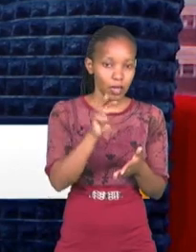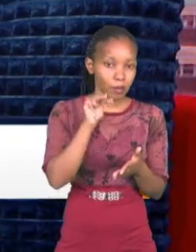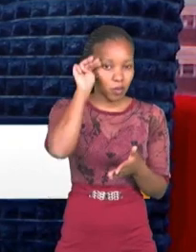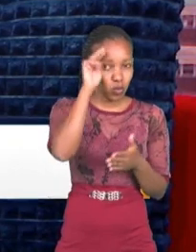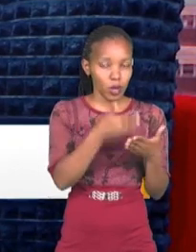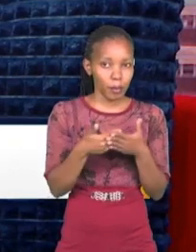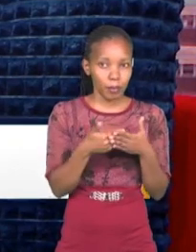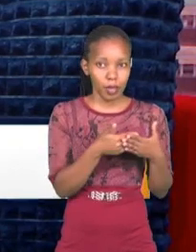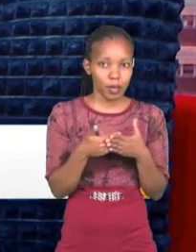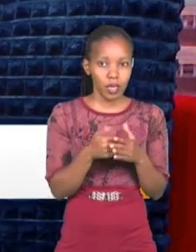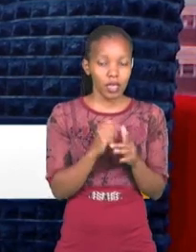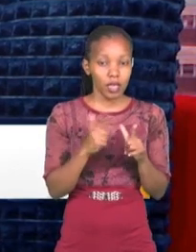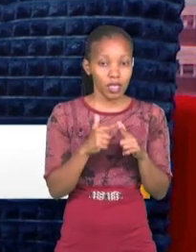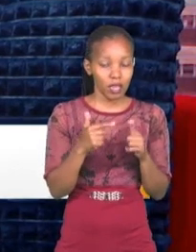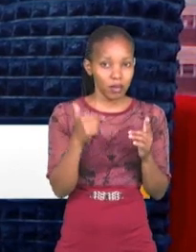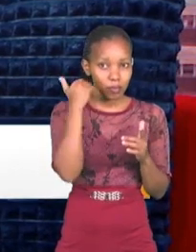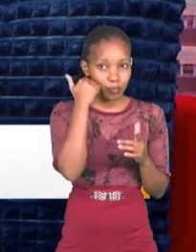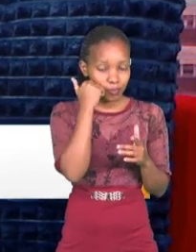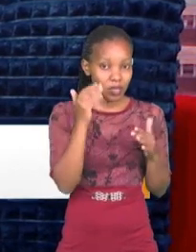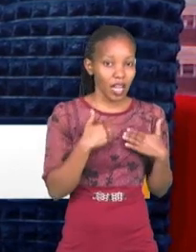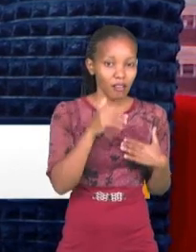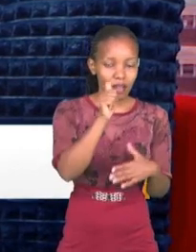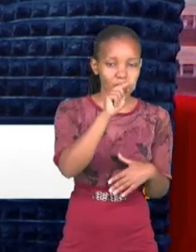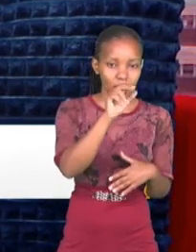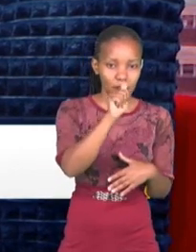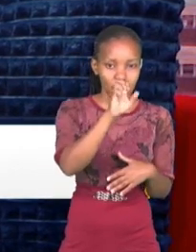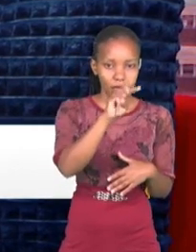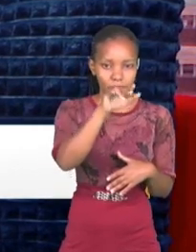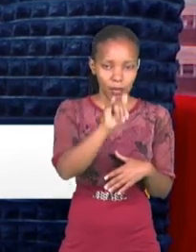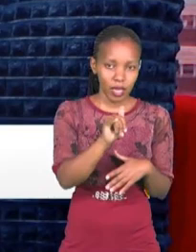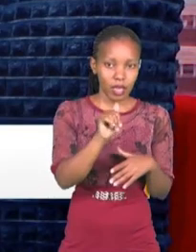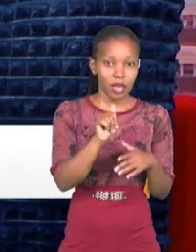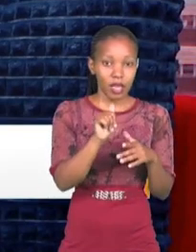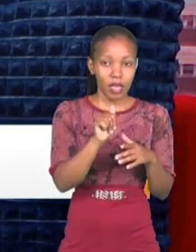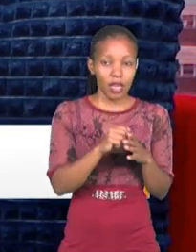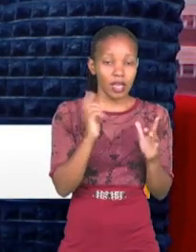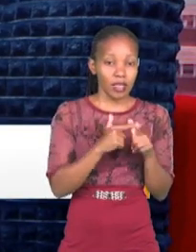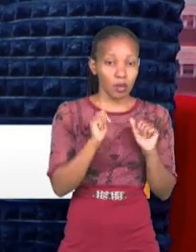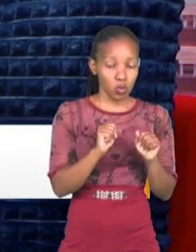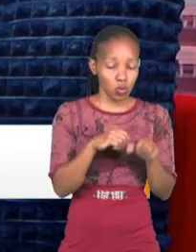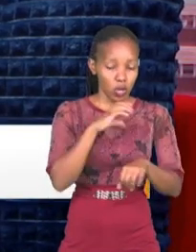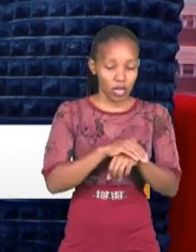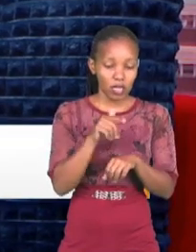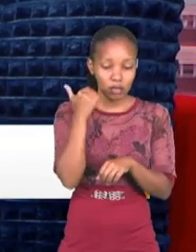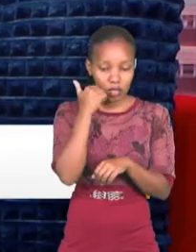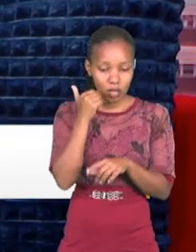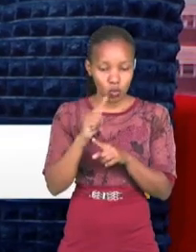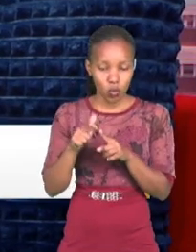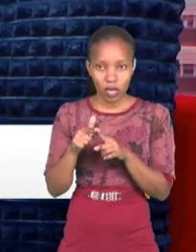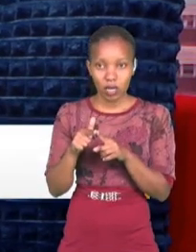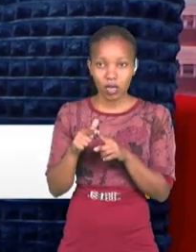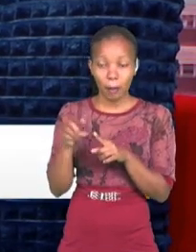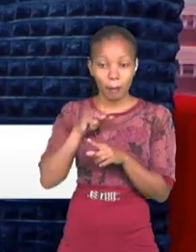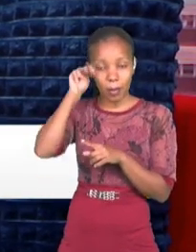have iron deficiency or some anemia in childhood may develop anemia in adulthood also, like some congenital